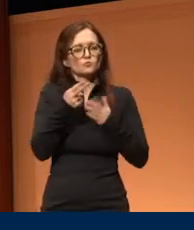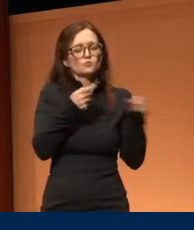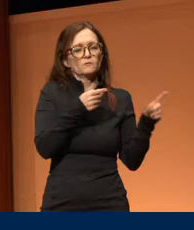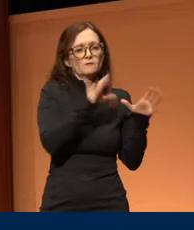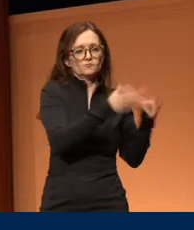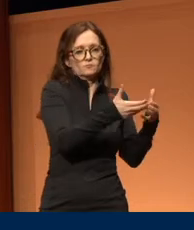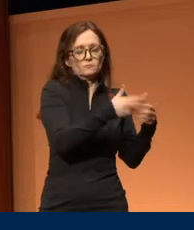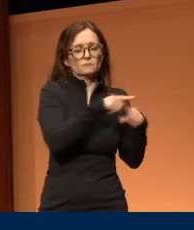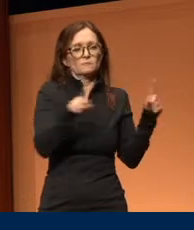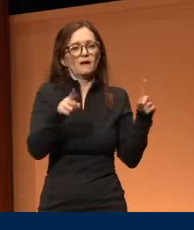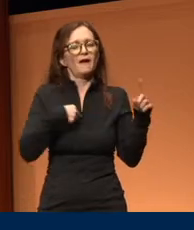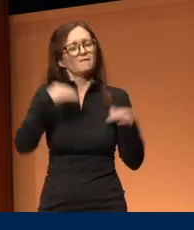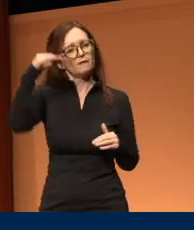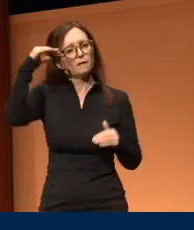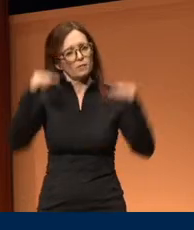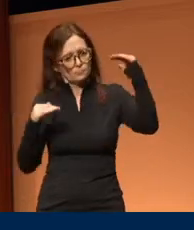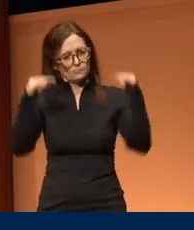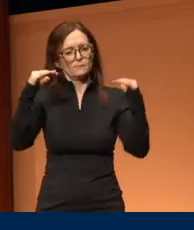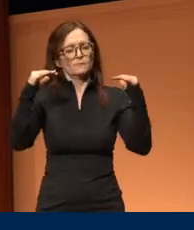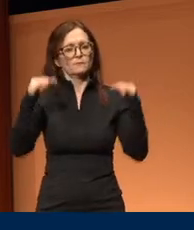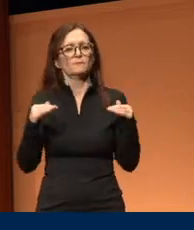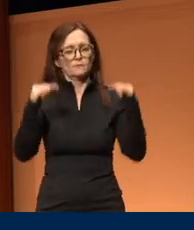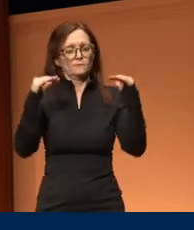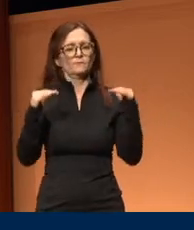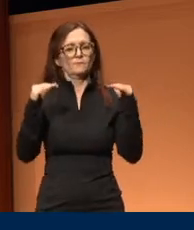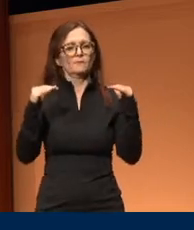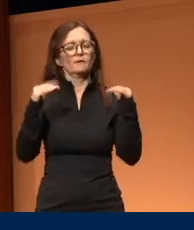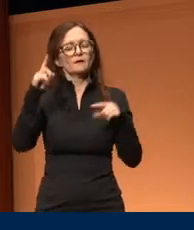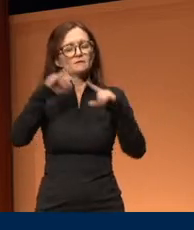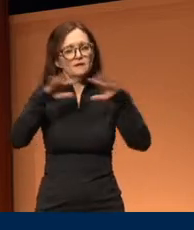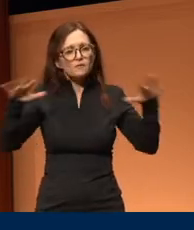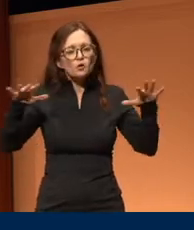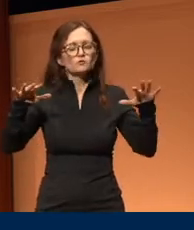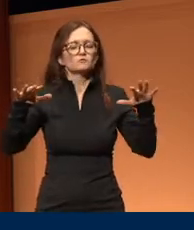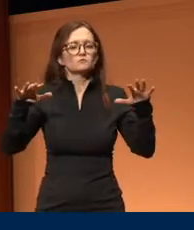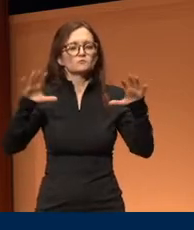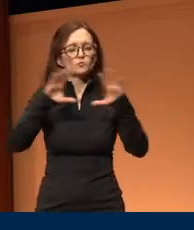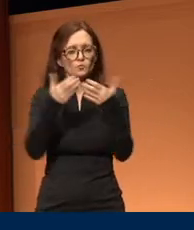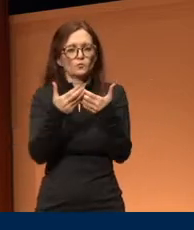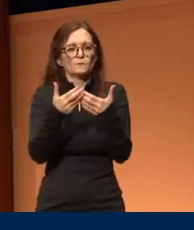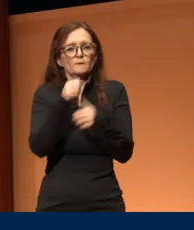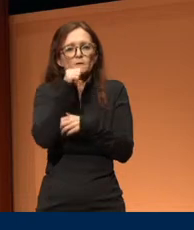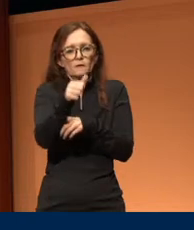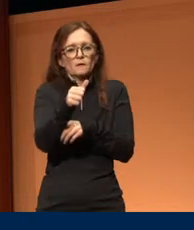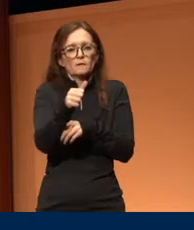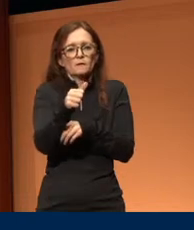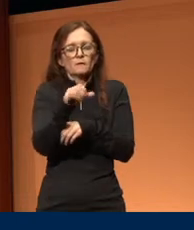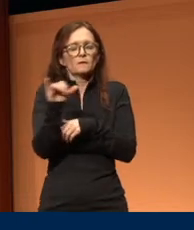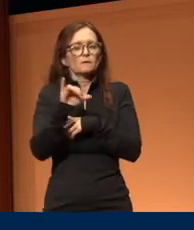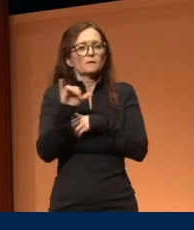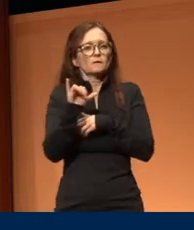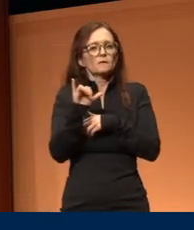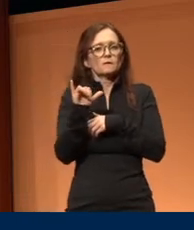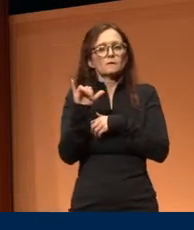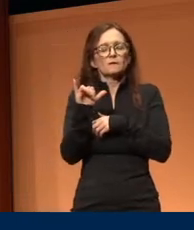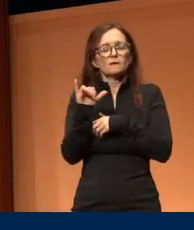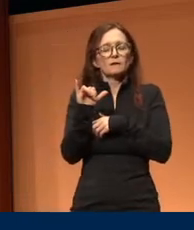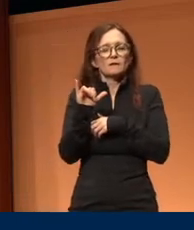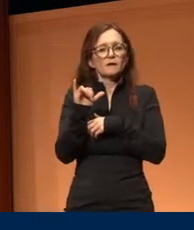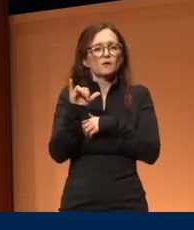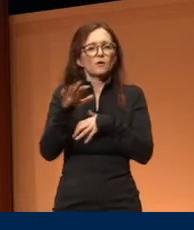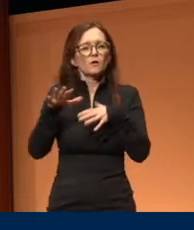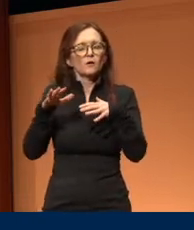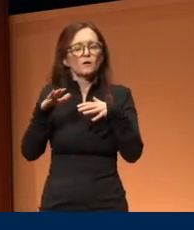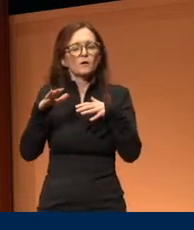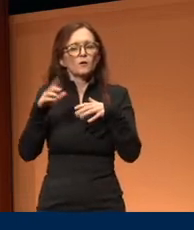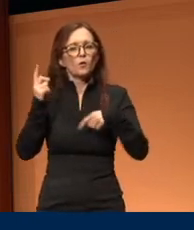of a counterbalancing effect, especially in a diverse group. And it's just not true that they were hostile combative, let's put it that way,